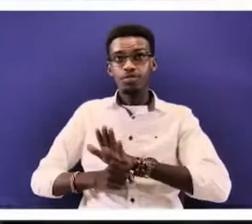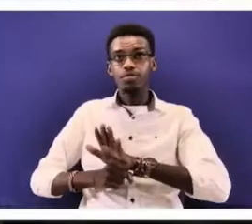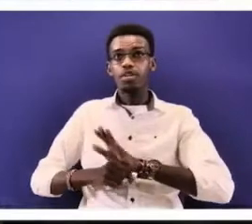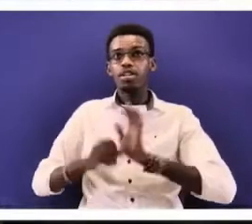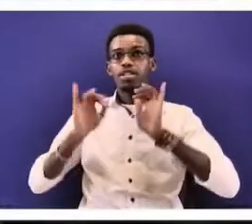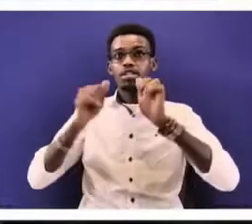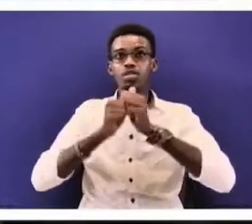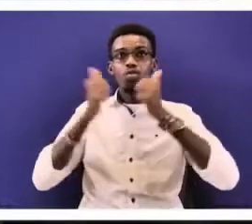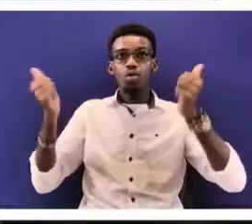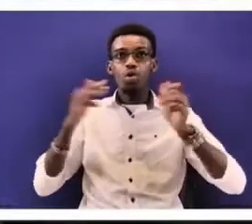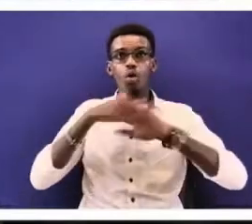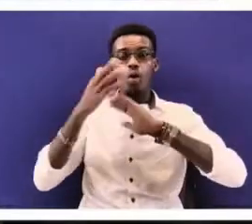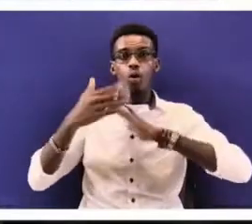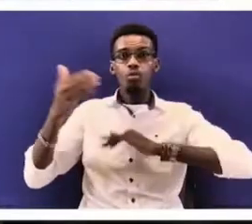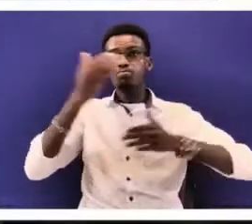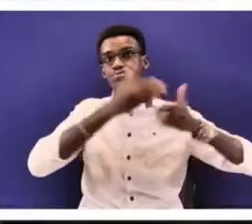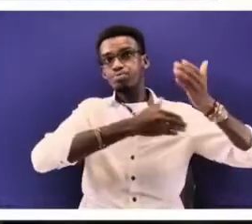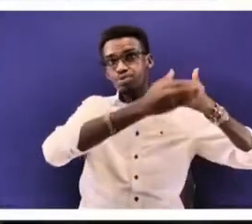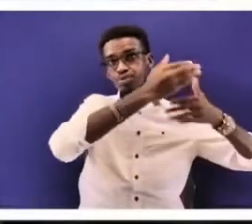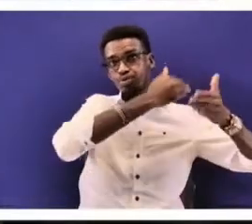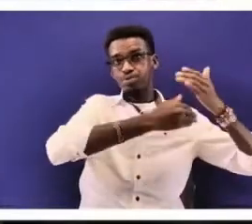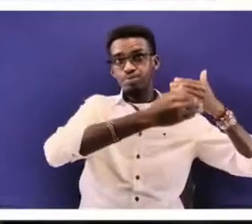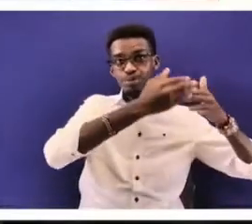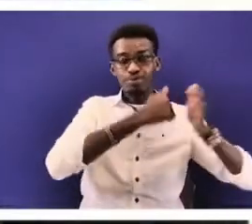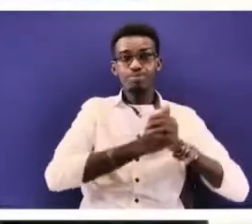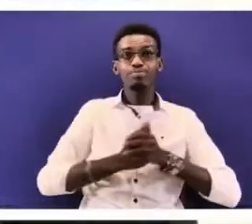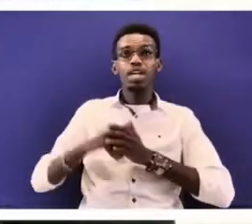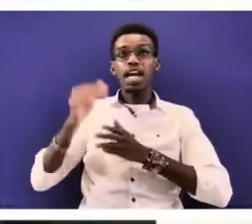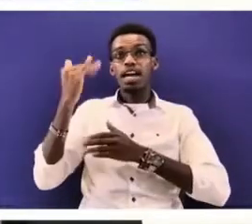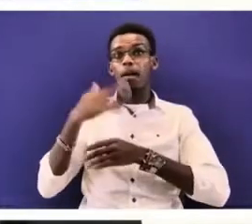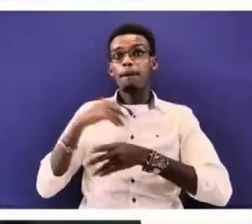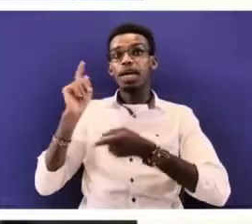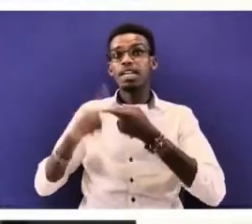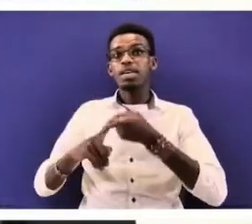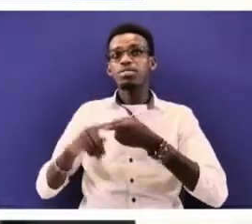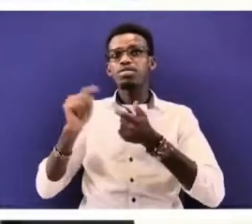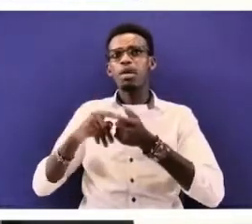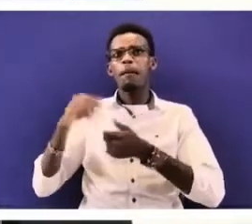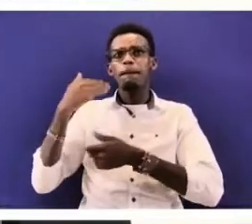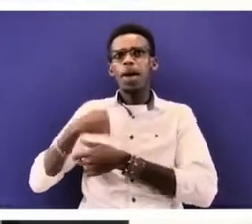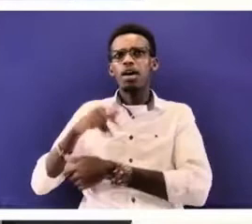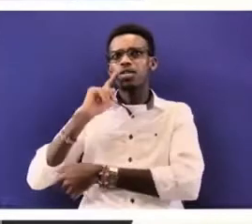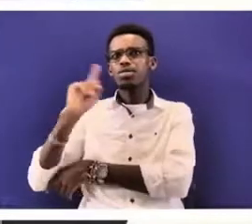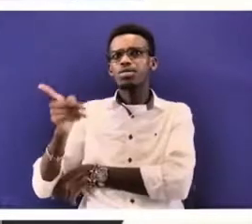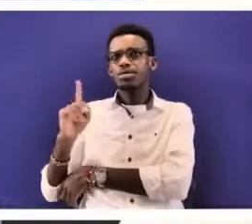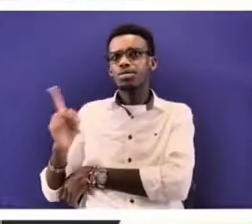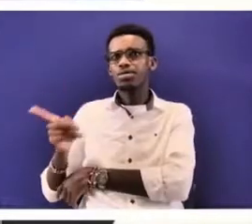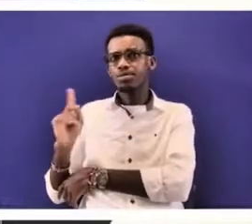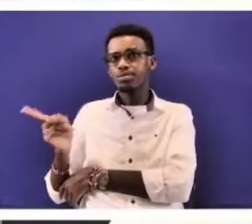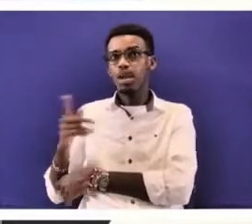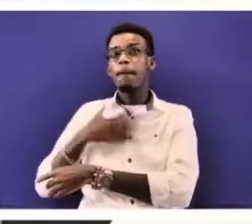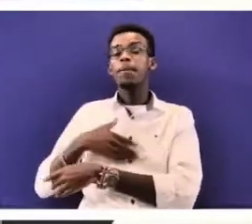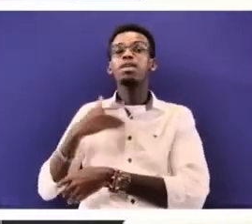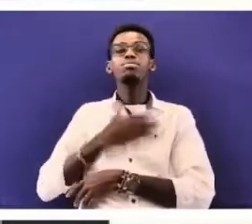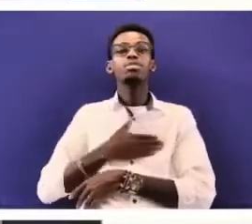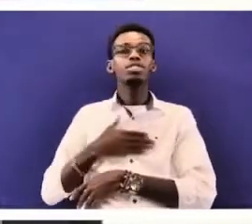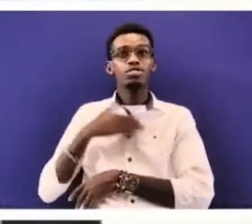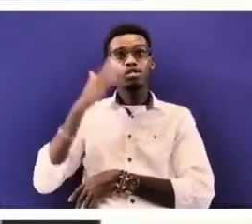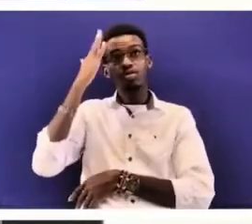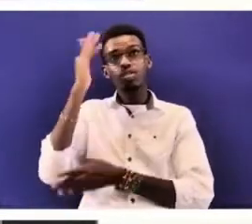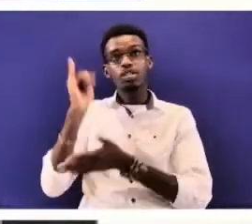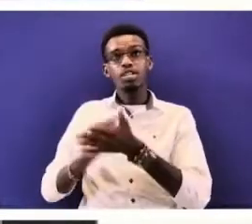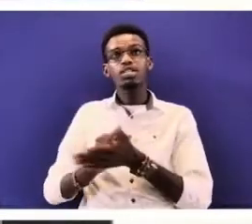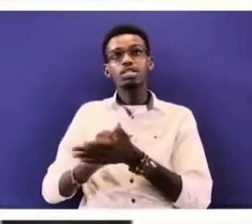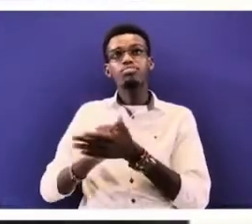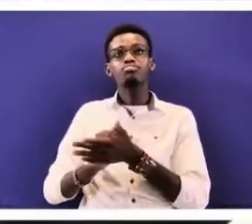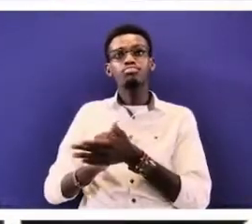all generation." Now, I know I'm pointing my finger at someone, but please know that I told him to do